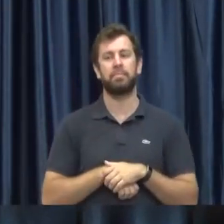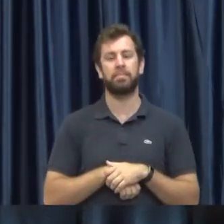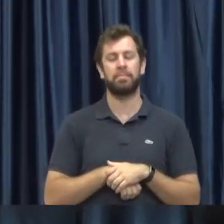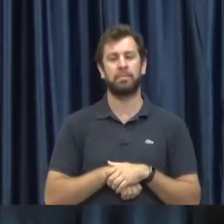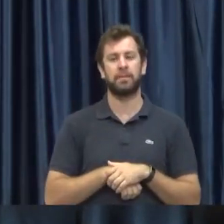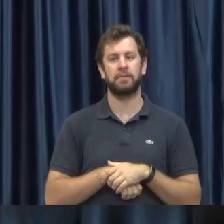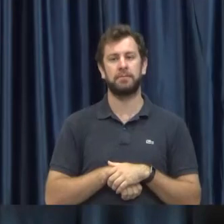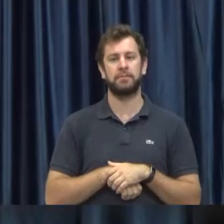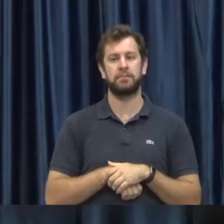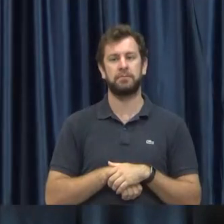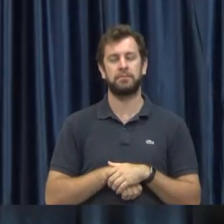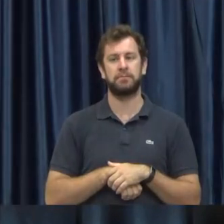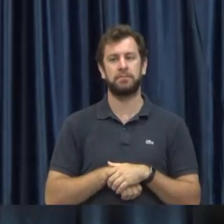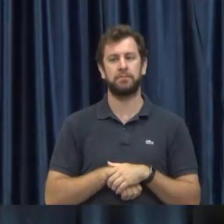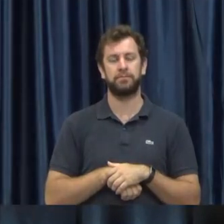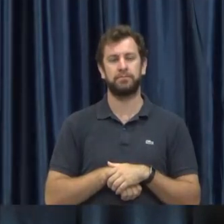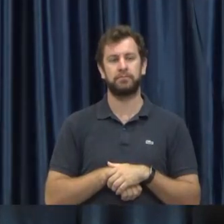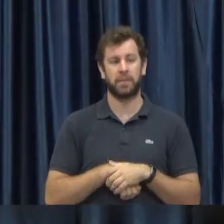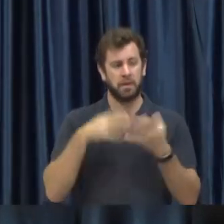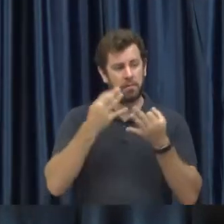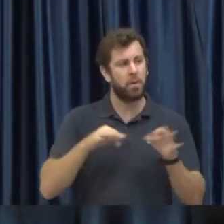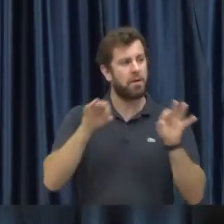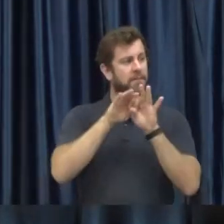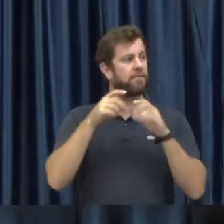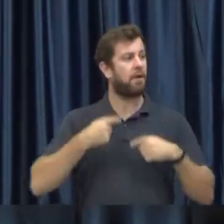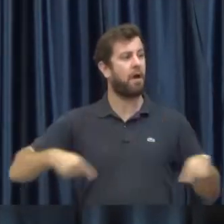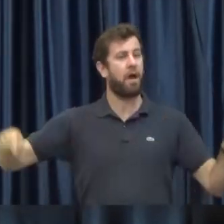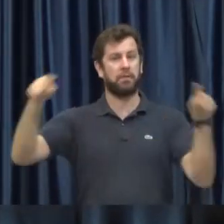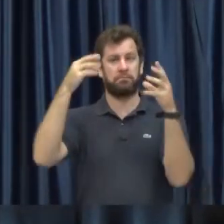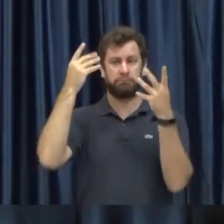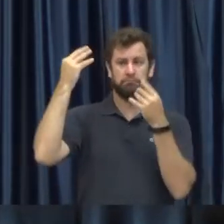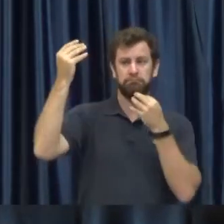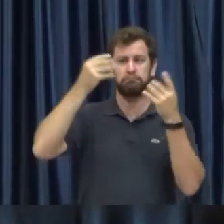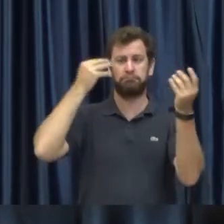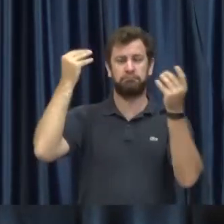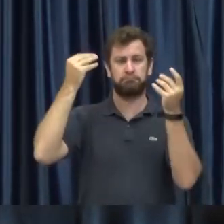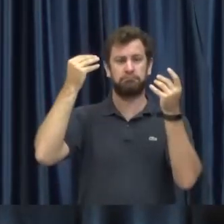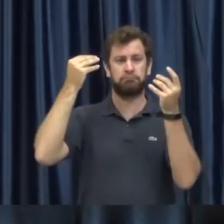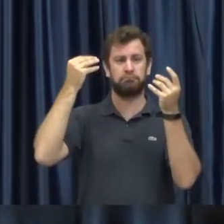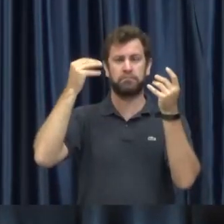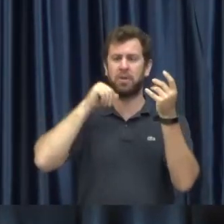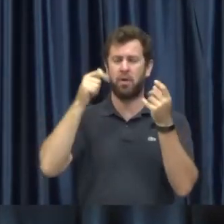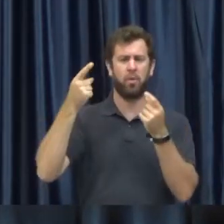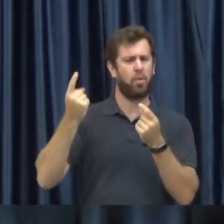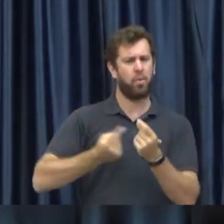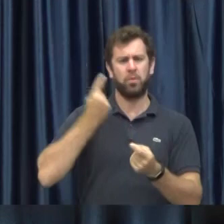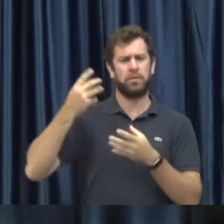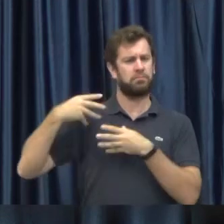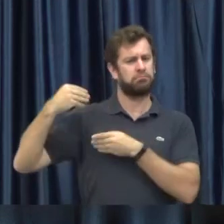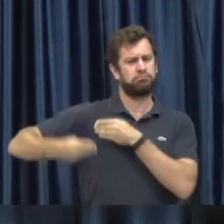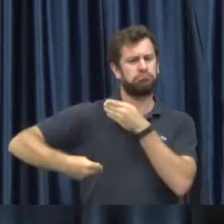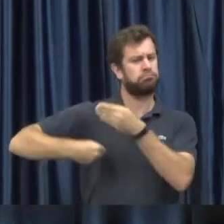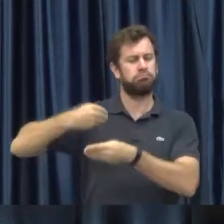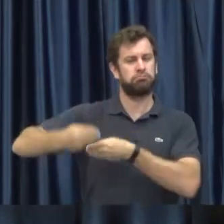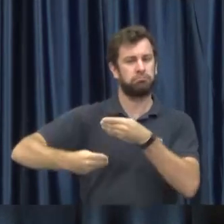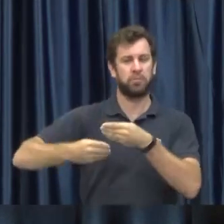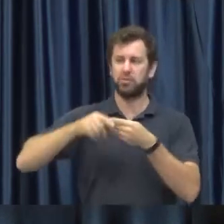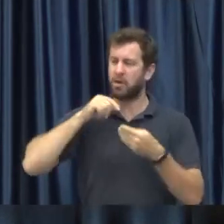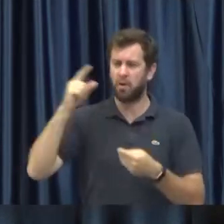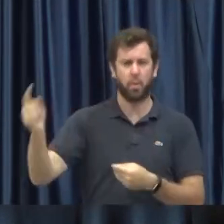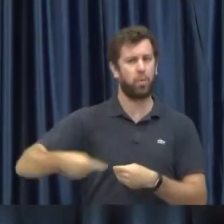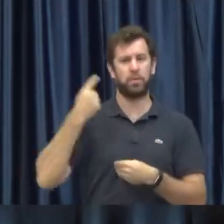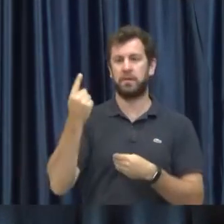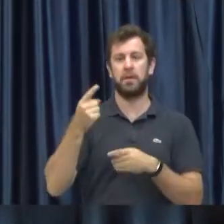now to think about, and that is to go beyond the rituals, beyond the